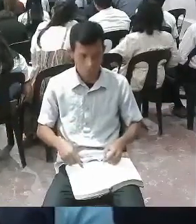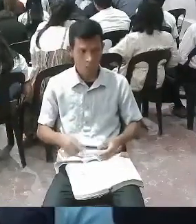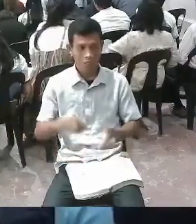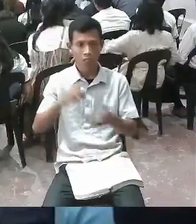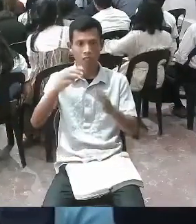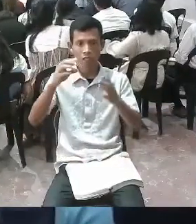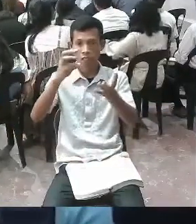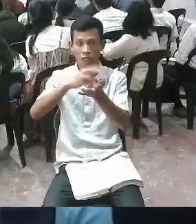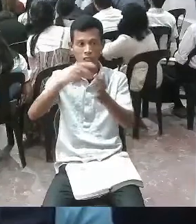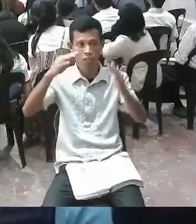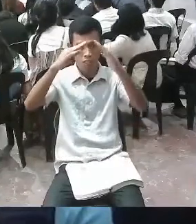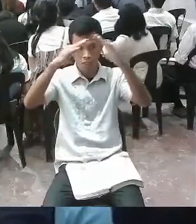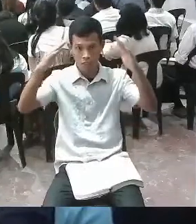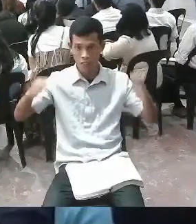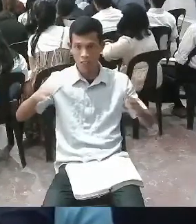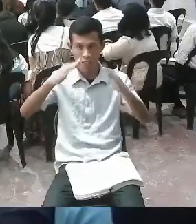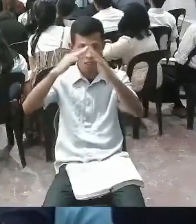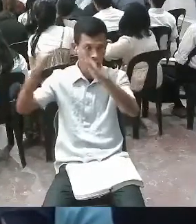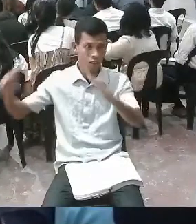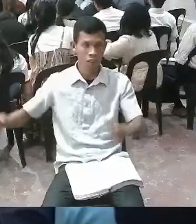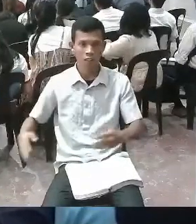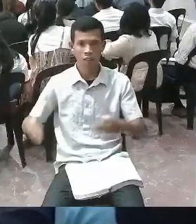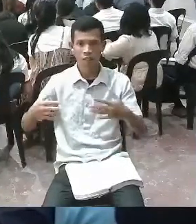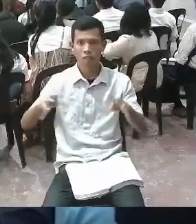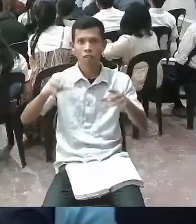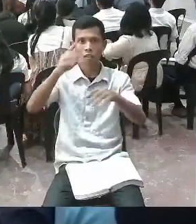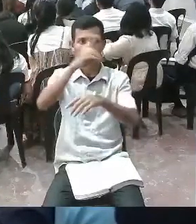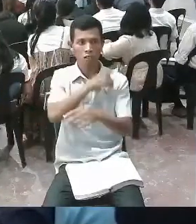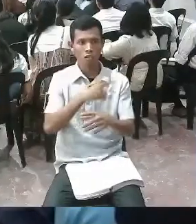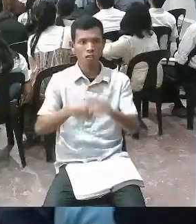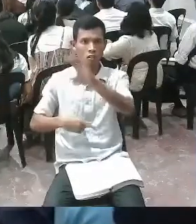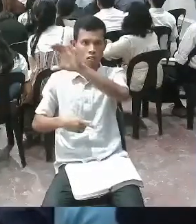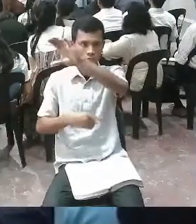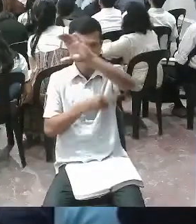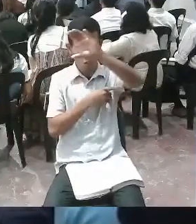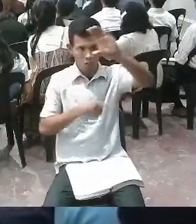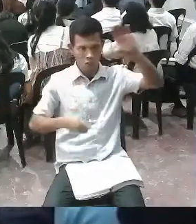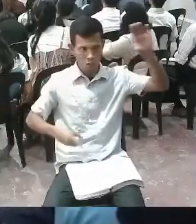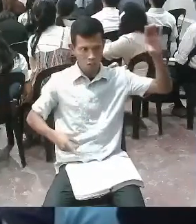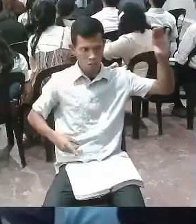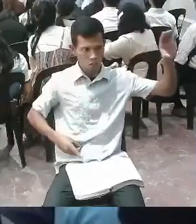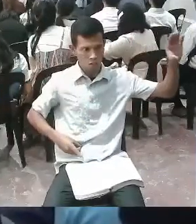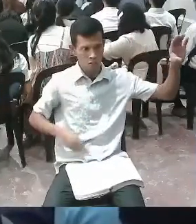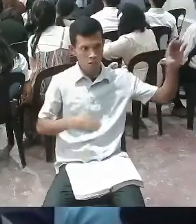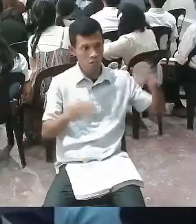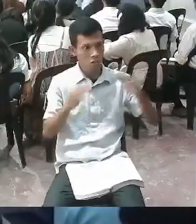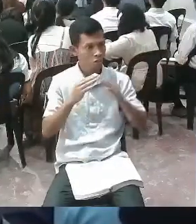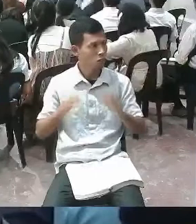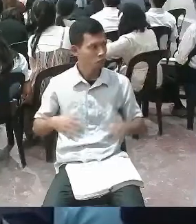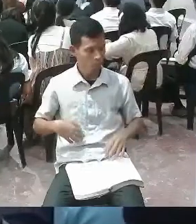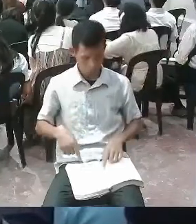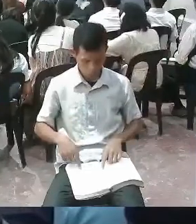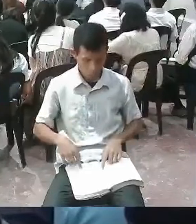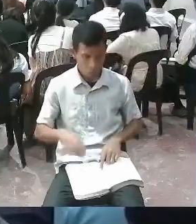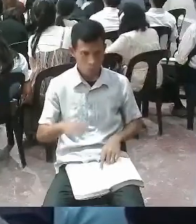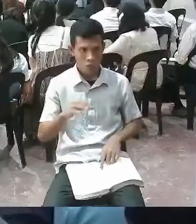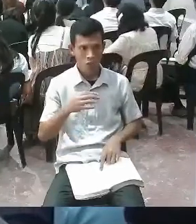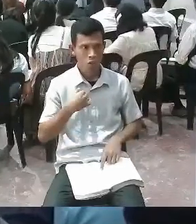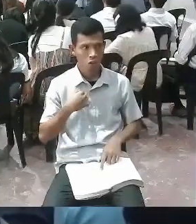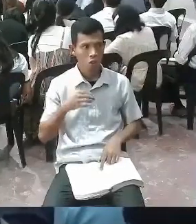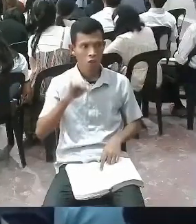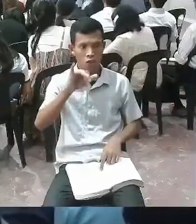David, right? The city of Jerusalem is better known as the city